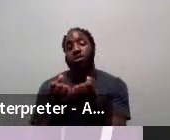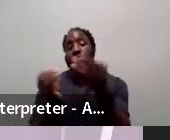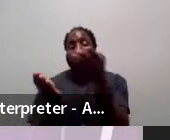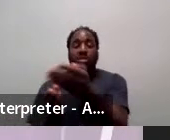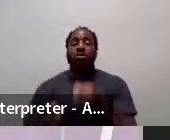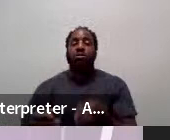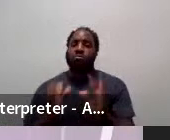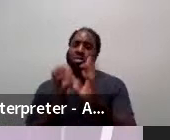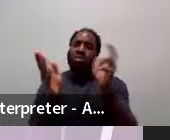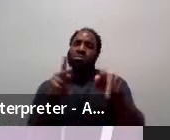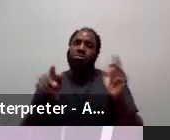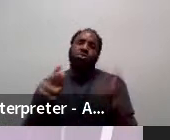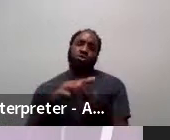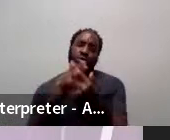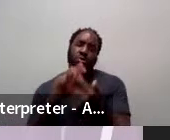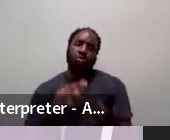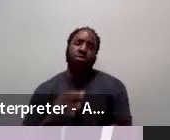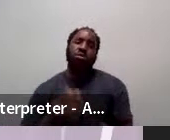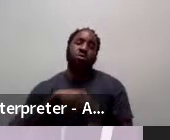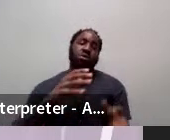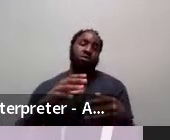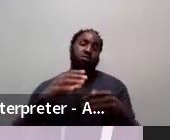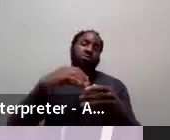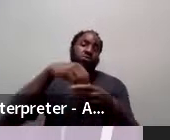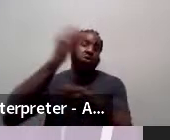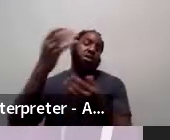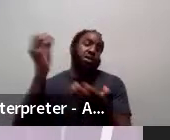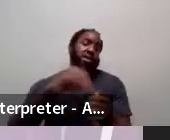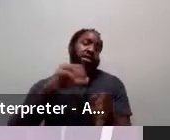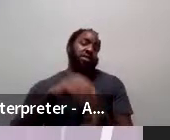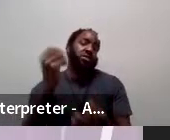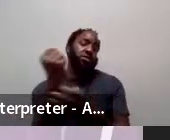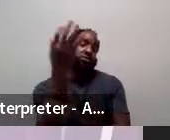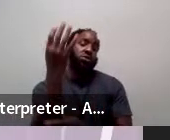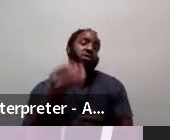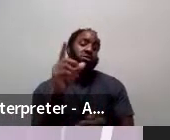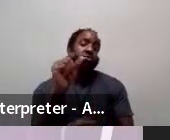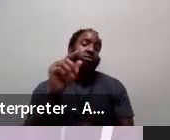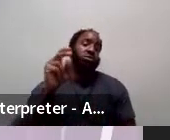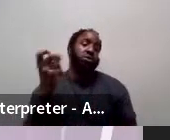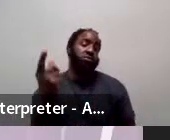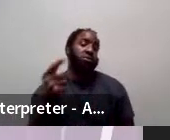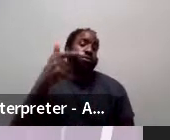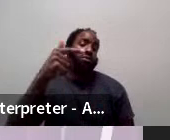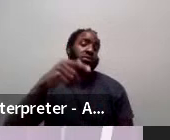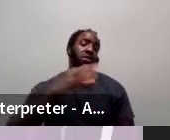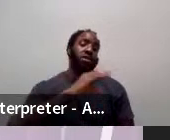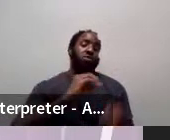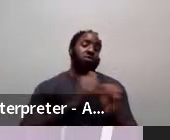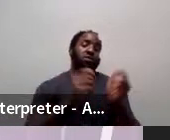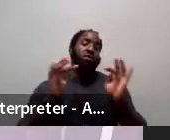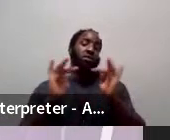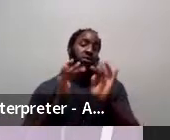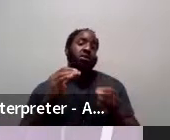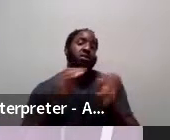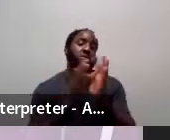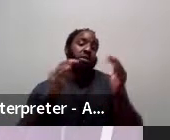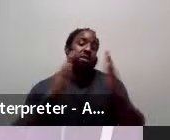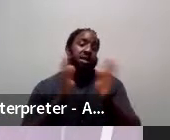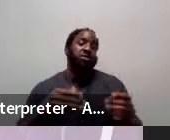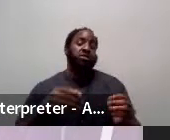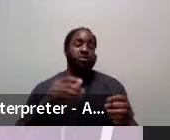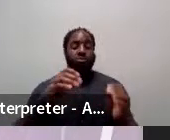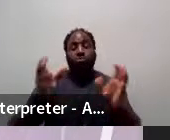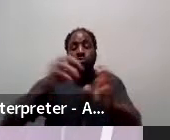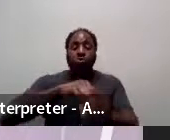attended. We came out again in the spring of 2021 with a remote open house. This included everything, again, from Zoom sessions.